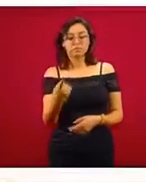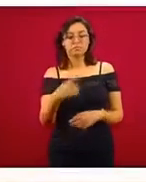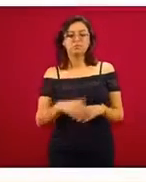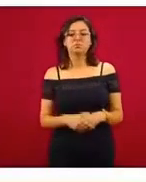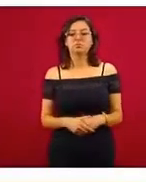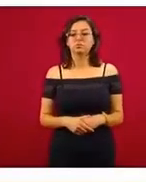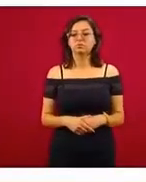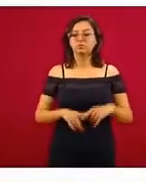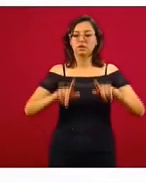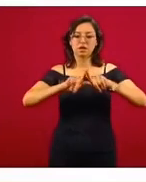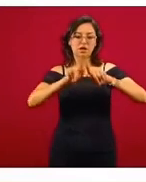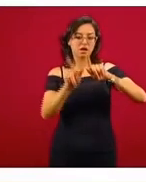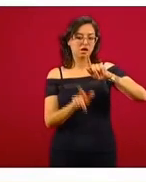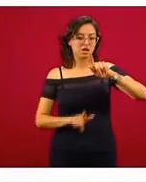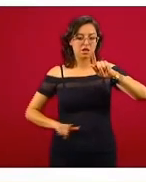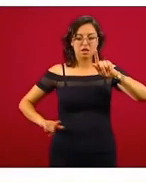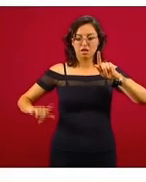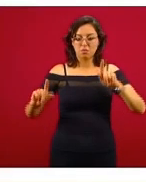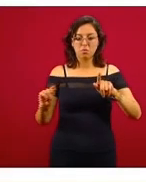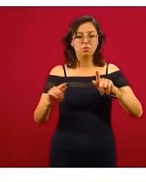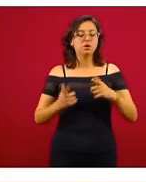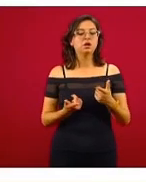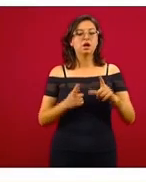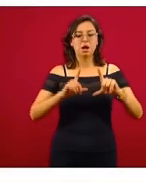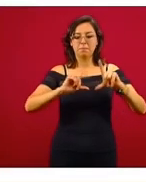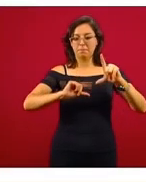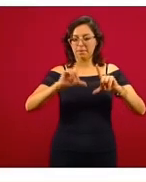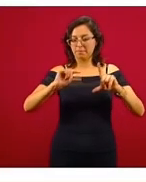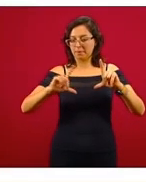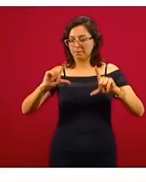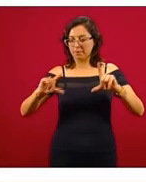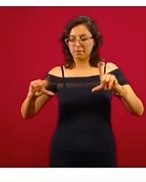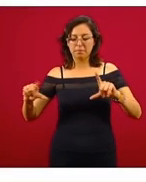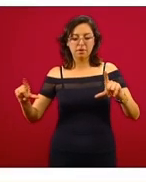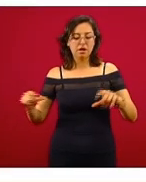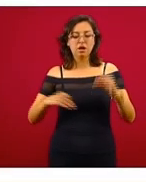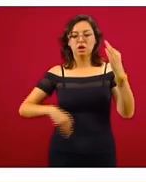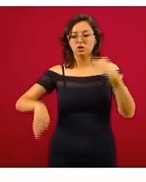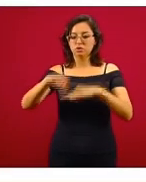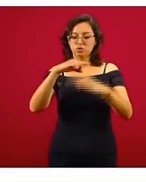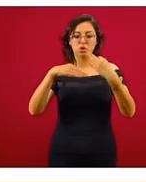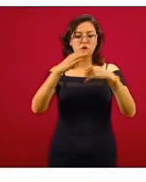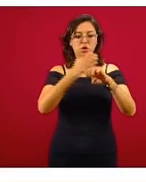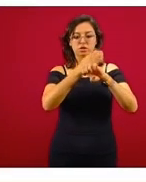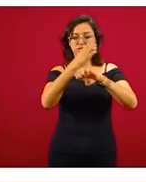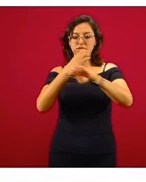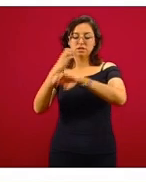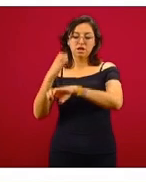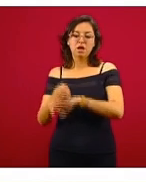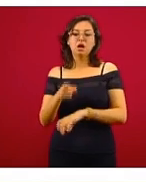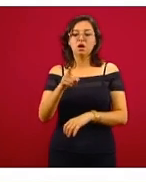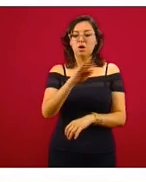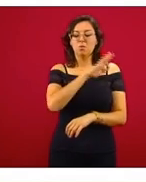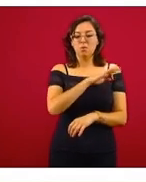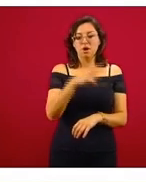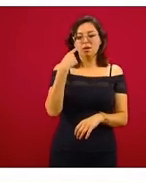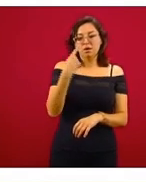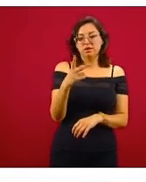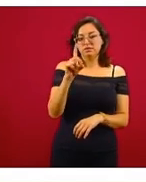updating their information and presenting their notifications in due time. Here we have the distribution for